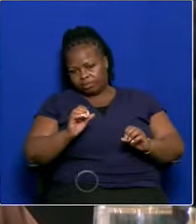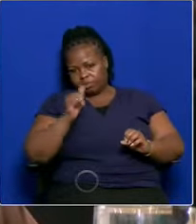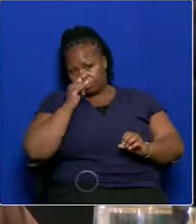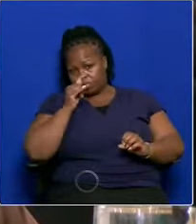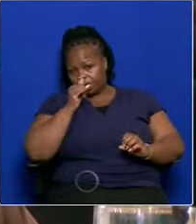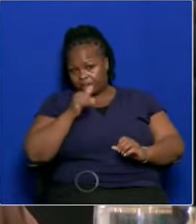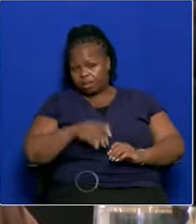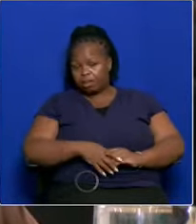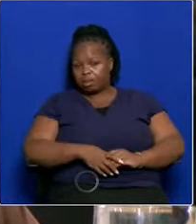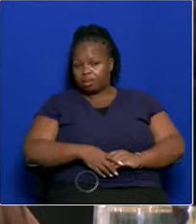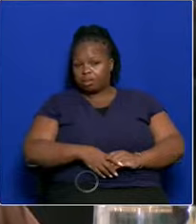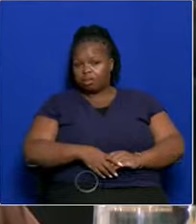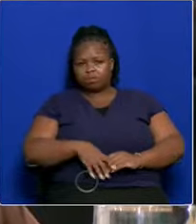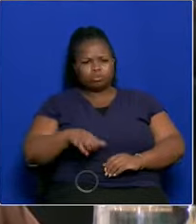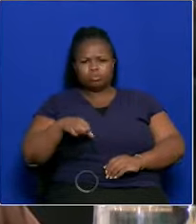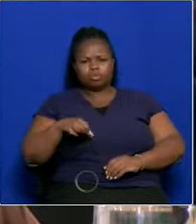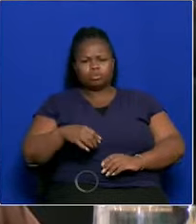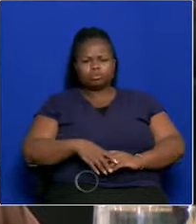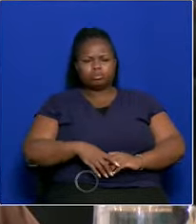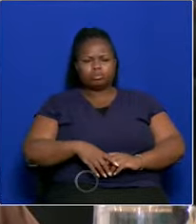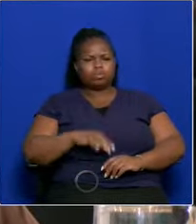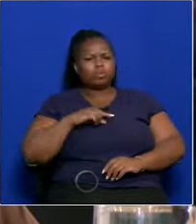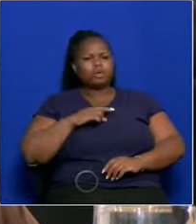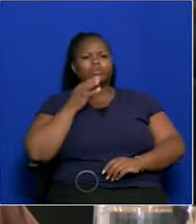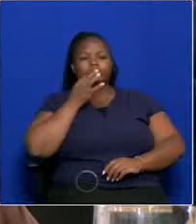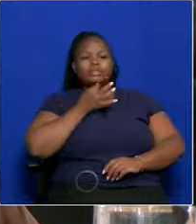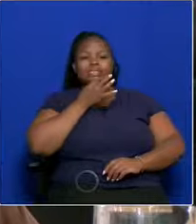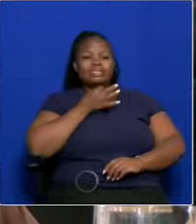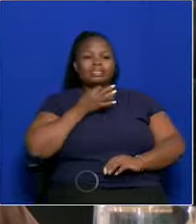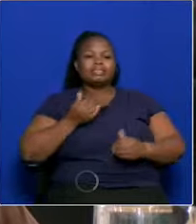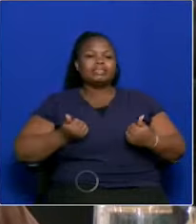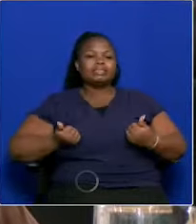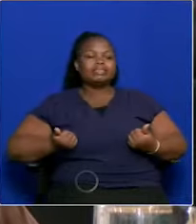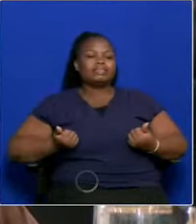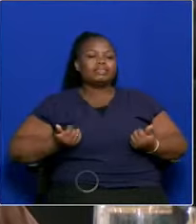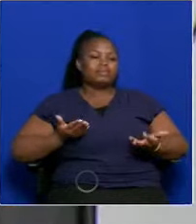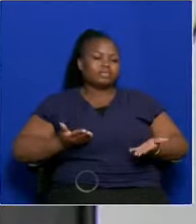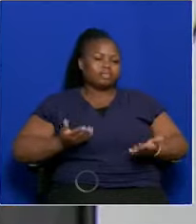were saying he's providing security services to that individual.